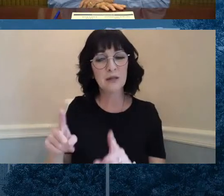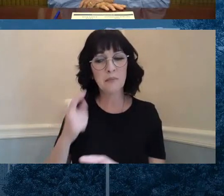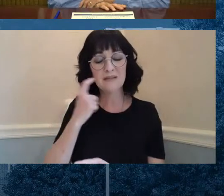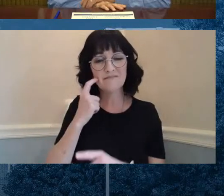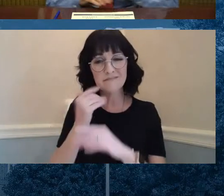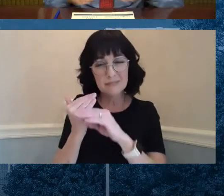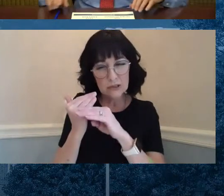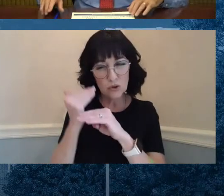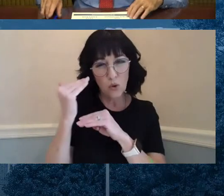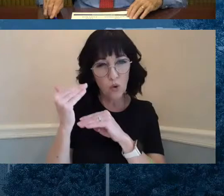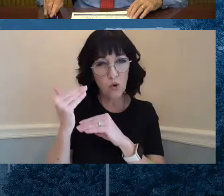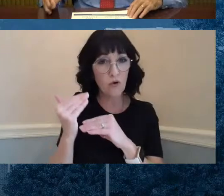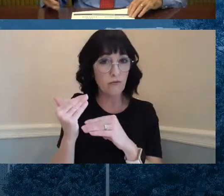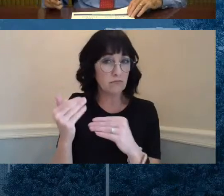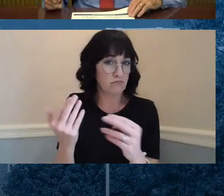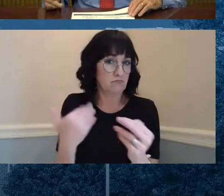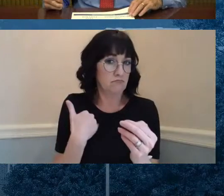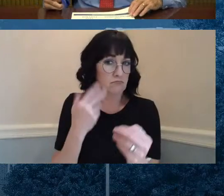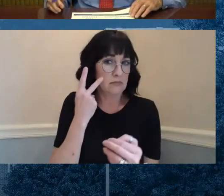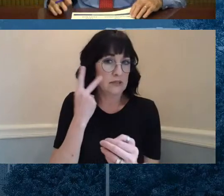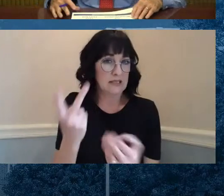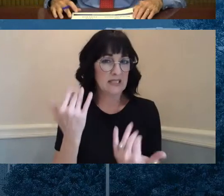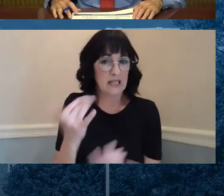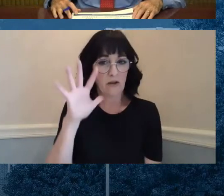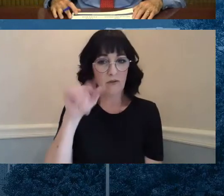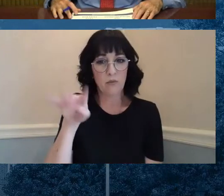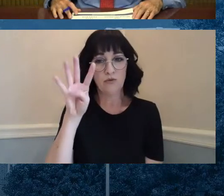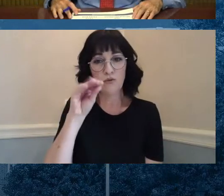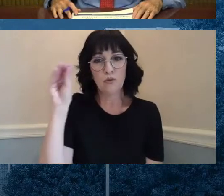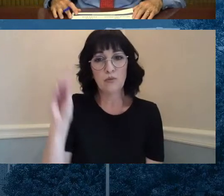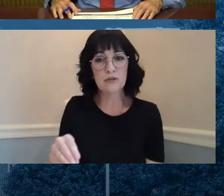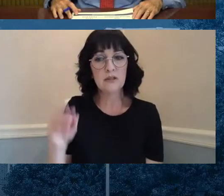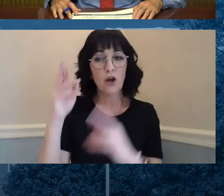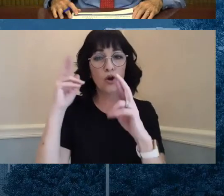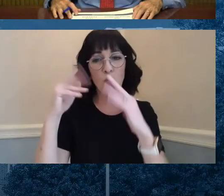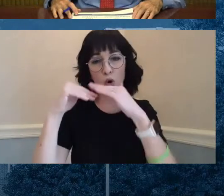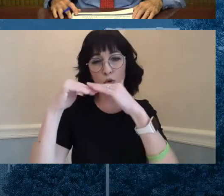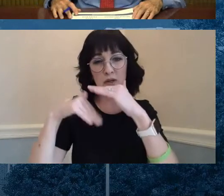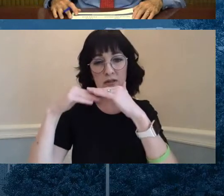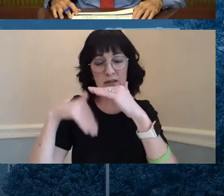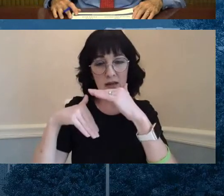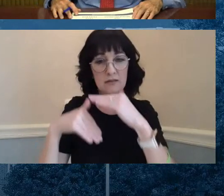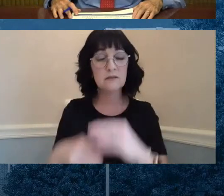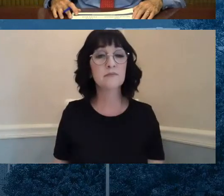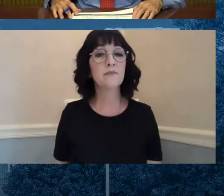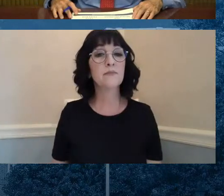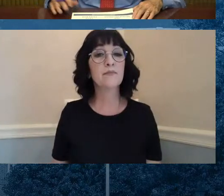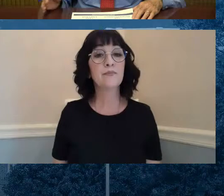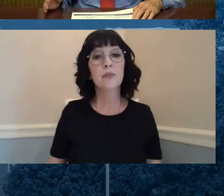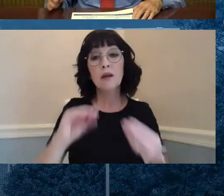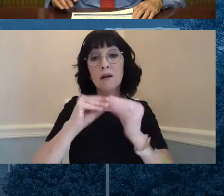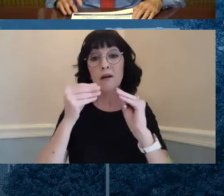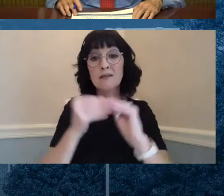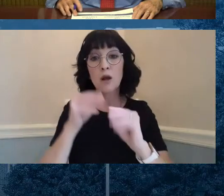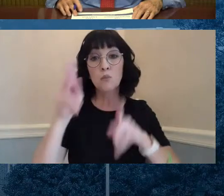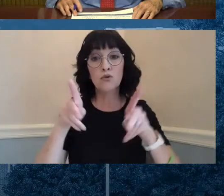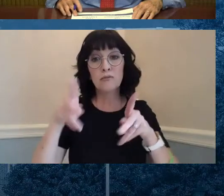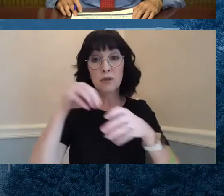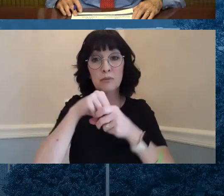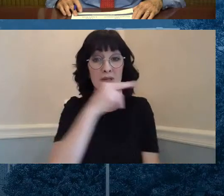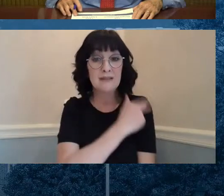that milestone as well. And the number of hospitalizations are going down as well at 149. We'll show you